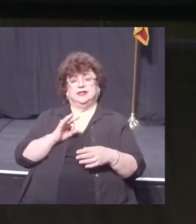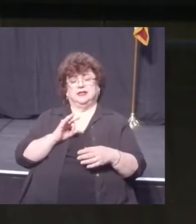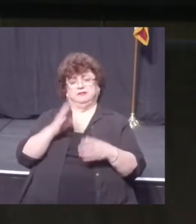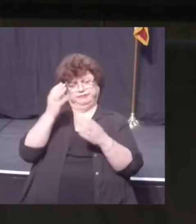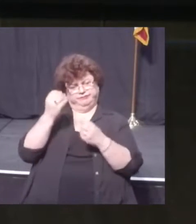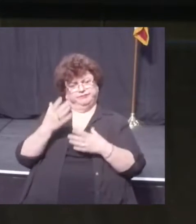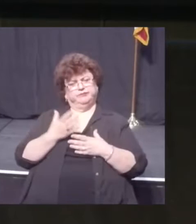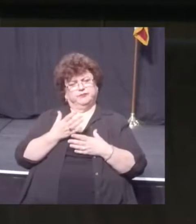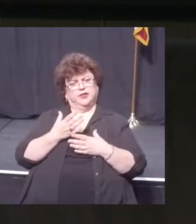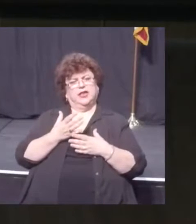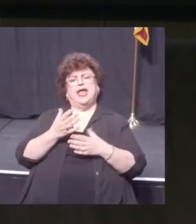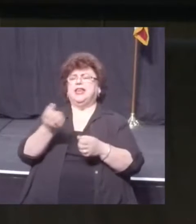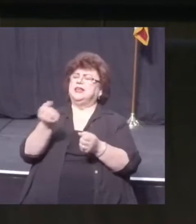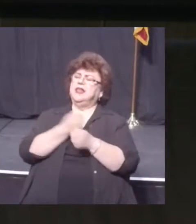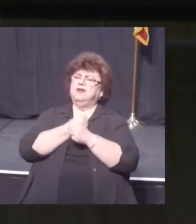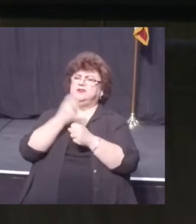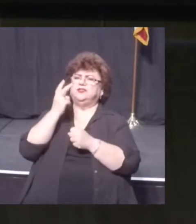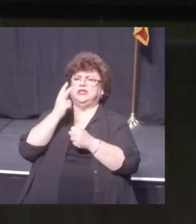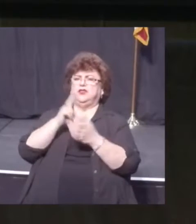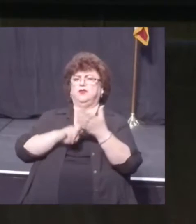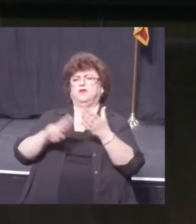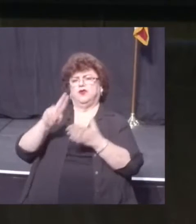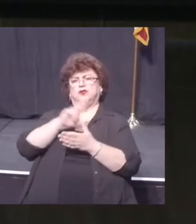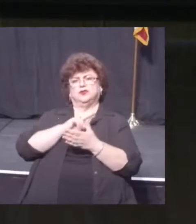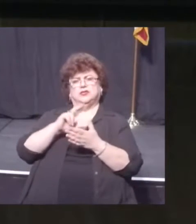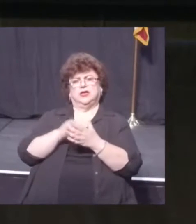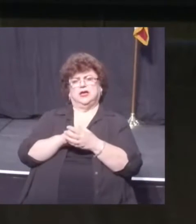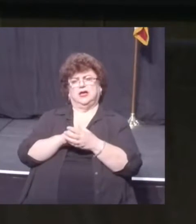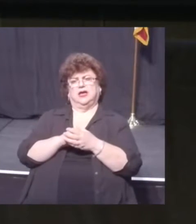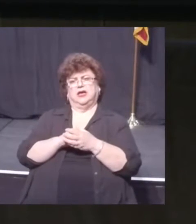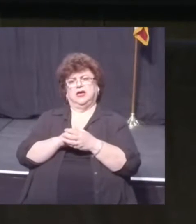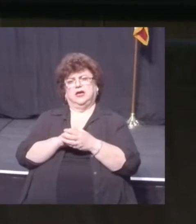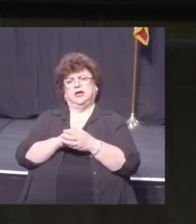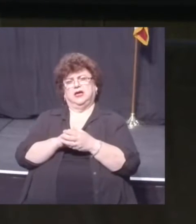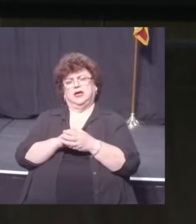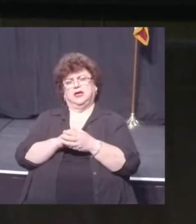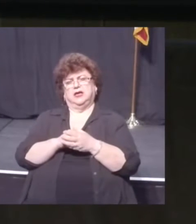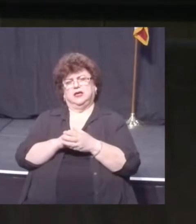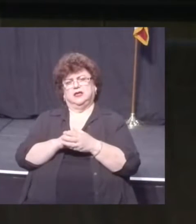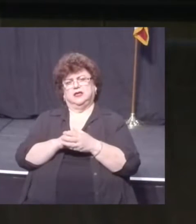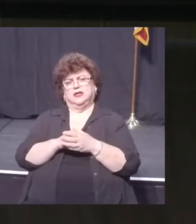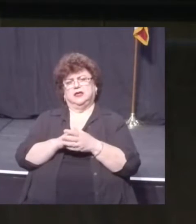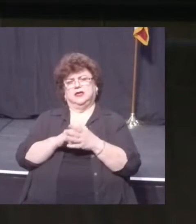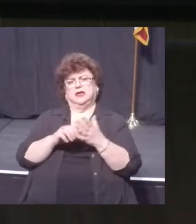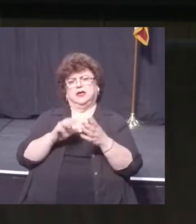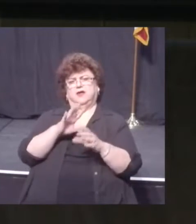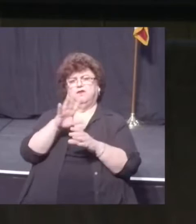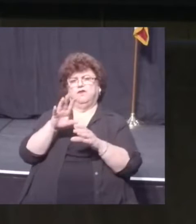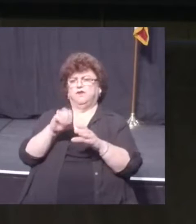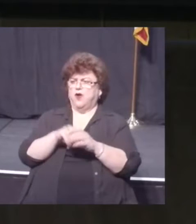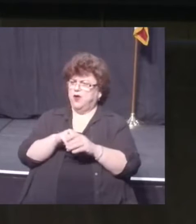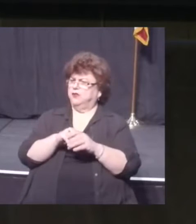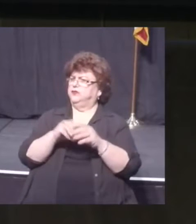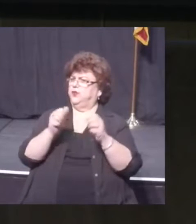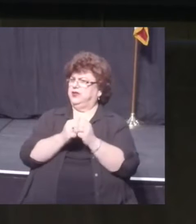told me that they'd love to see the university writ large as engaged with the community as they